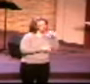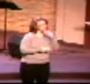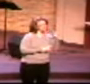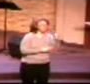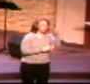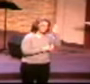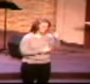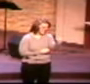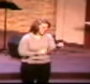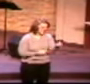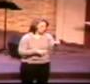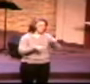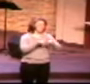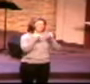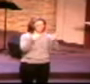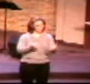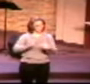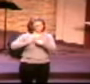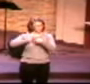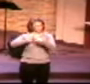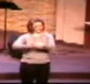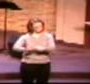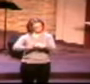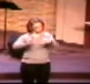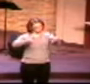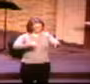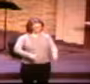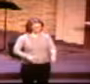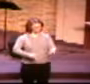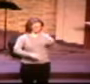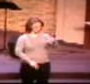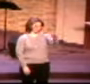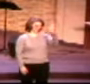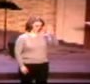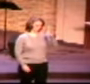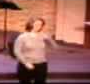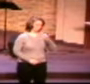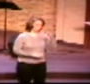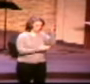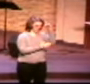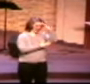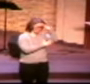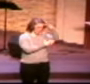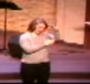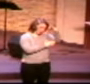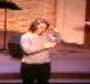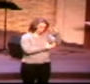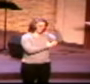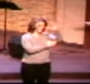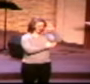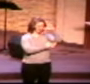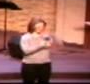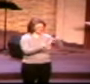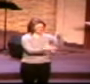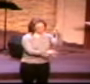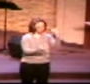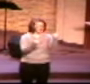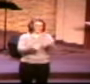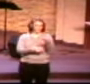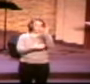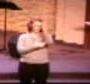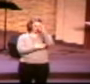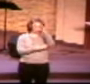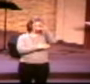voice of God, but now we are going to show you the person of God. God the Father, God the Spirit, and